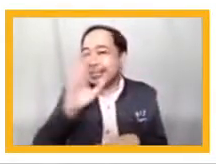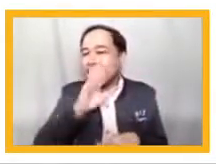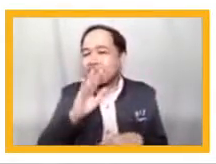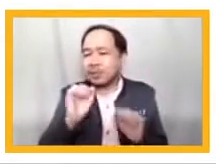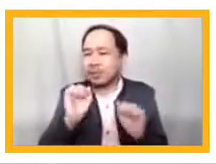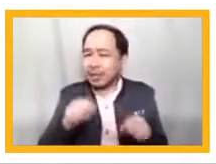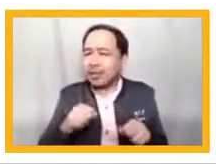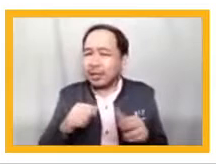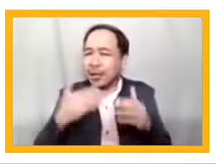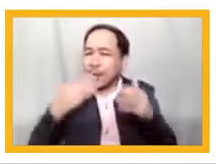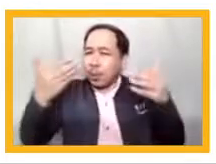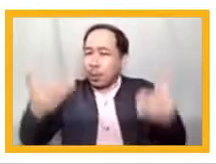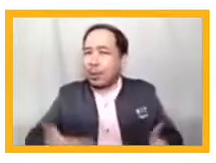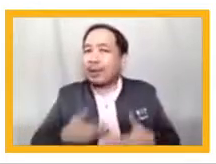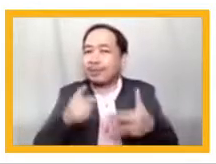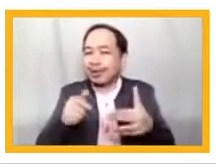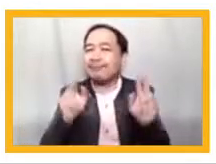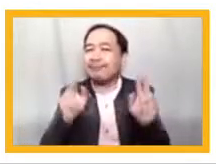innovation platform in Vietnam.